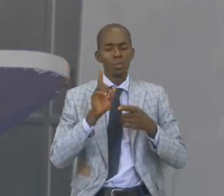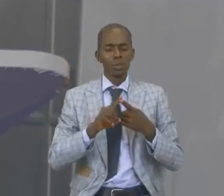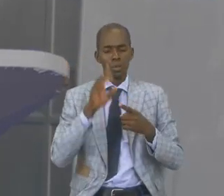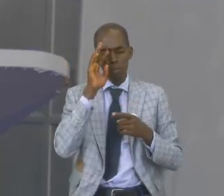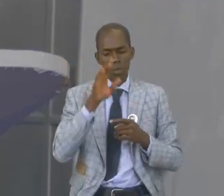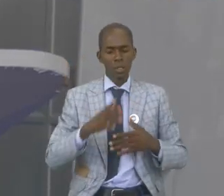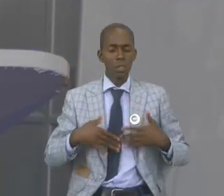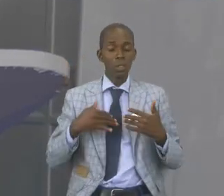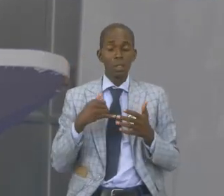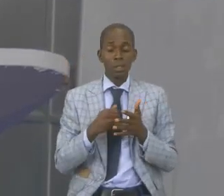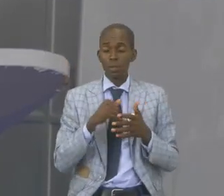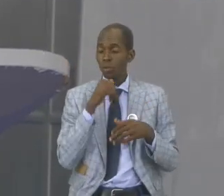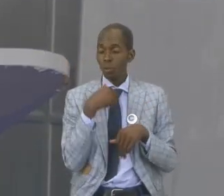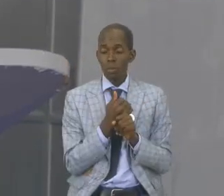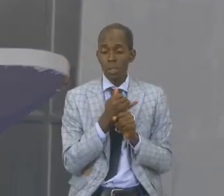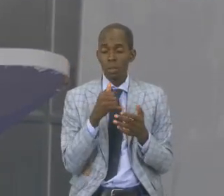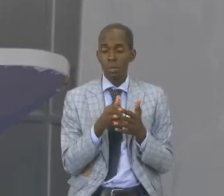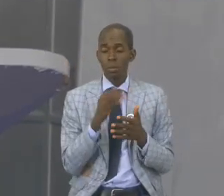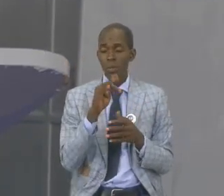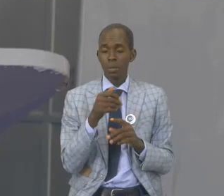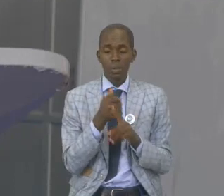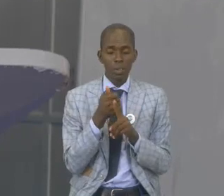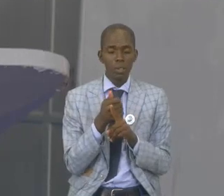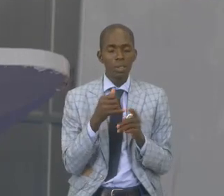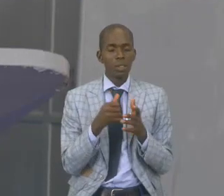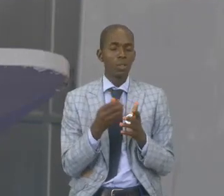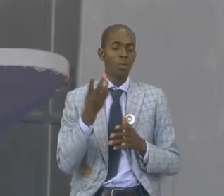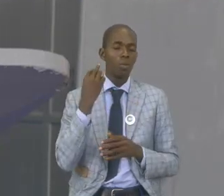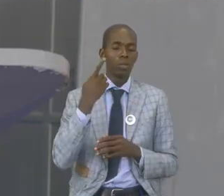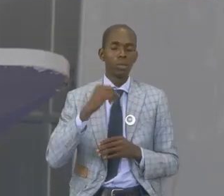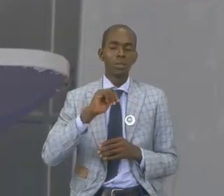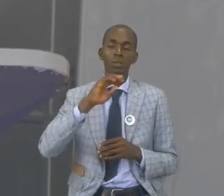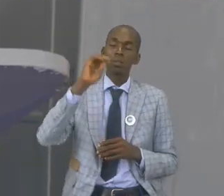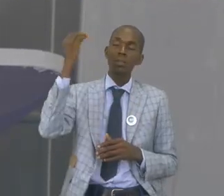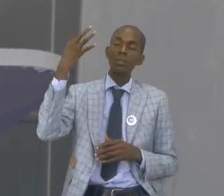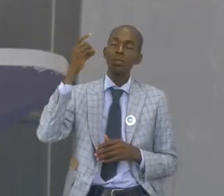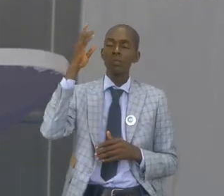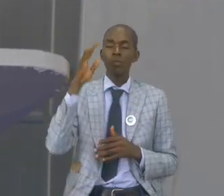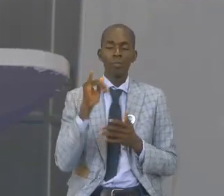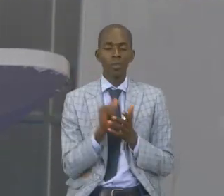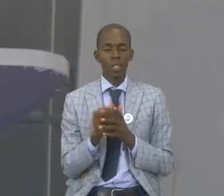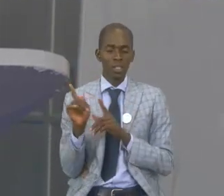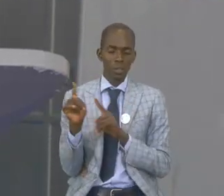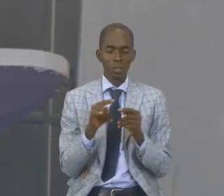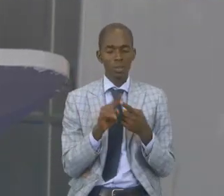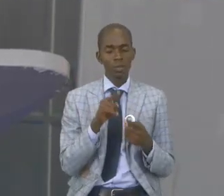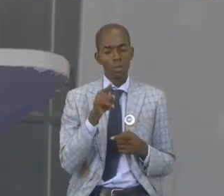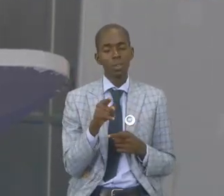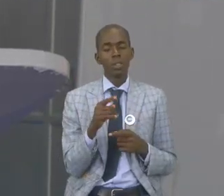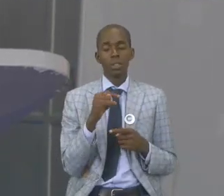himself. It was the grace of God that put them in his life. The same grace is